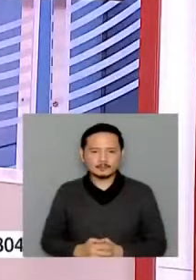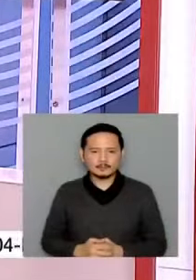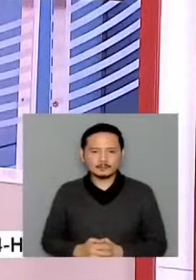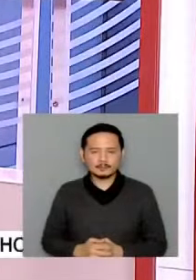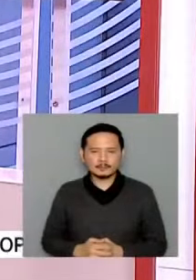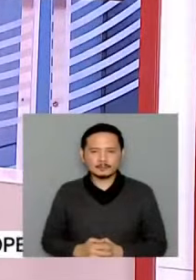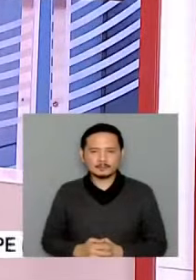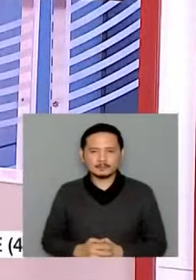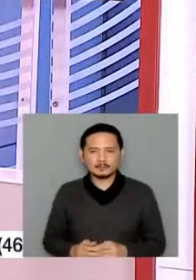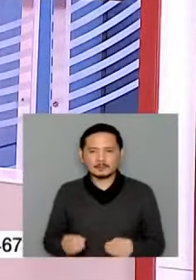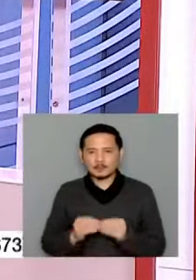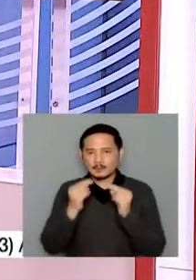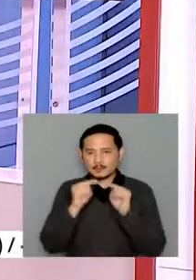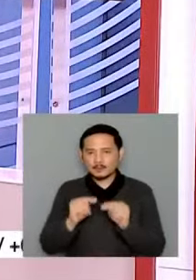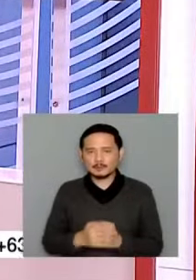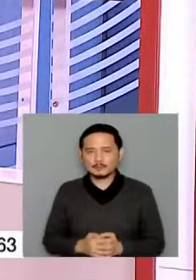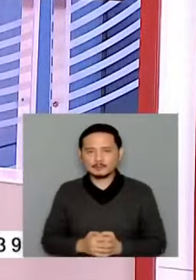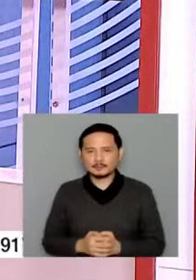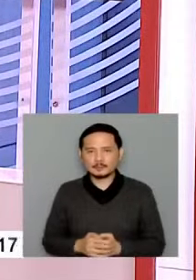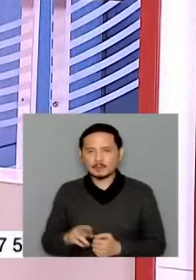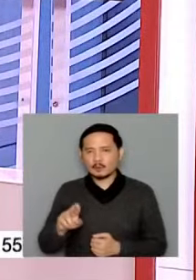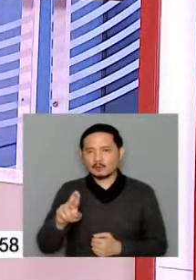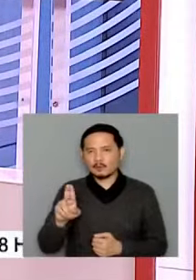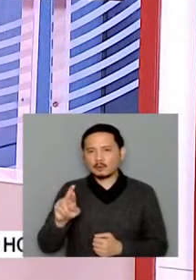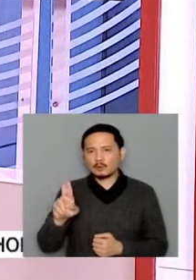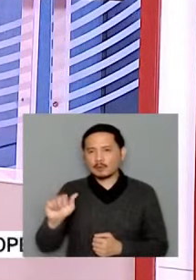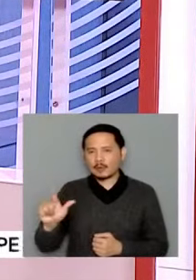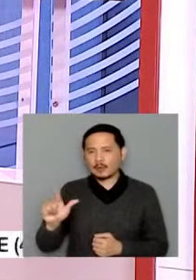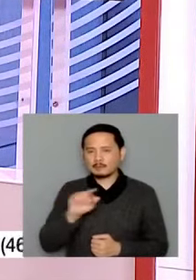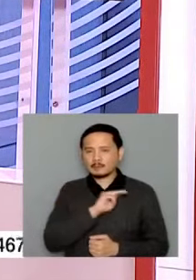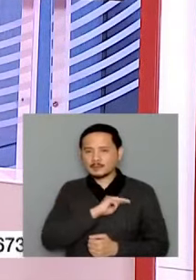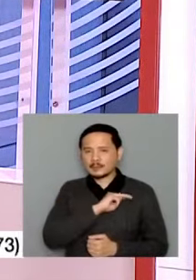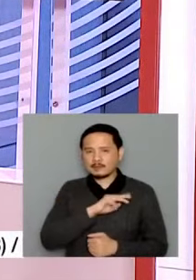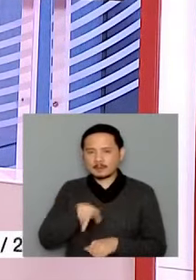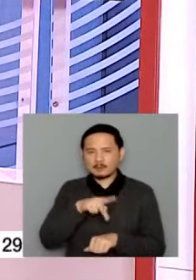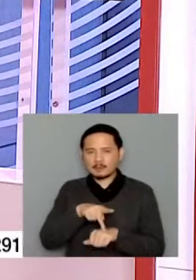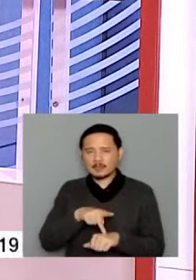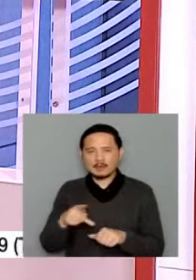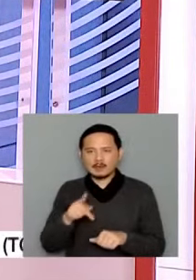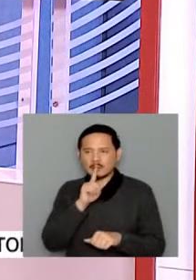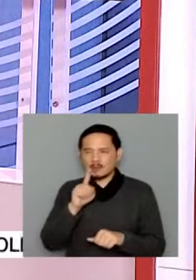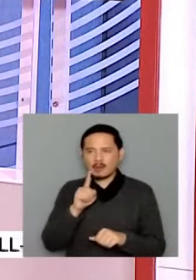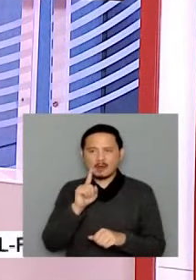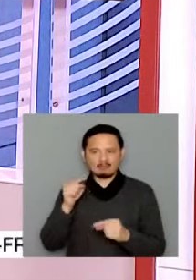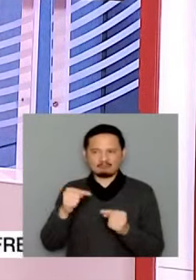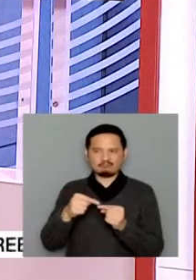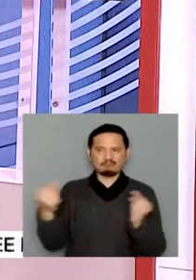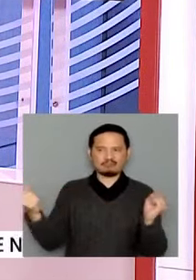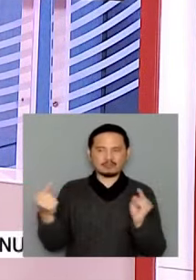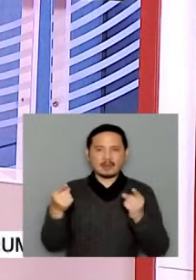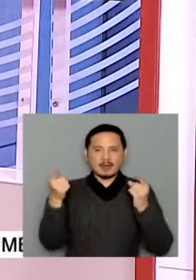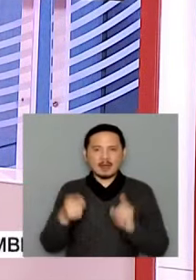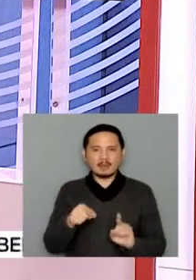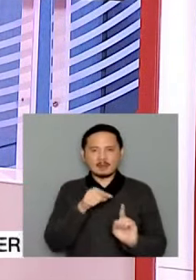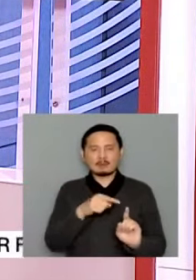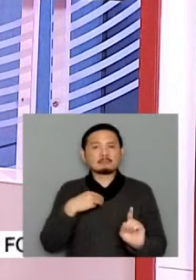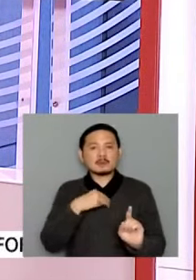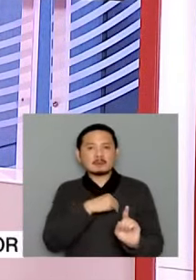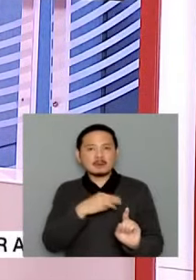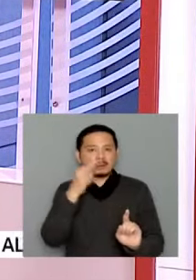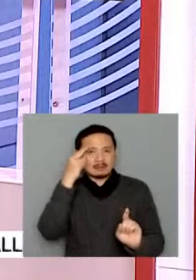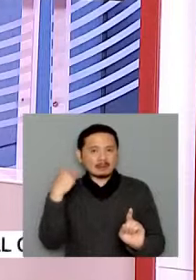Back with more news, the Rural Missionaries of the Philippines condemns the indictment of several of its members for alleged terrorist financing, calling